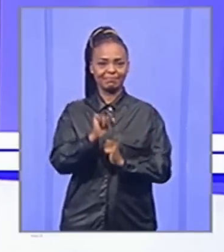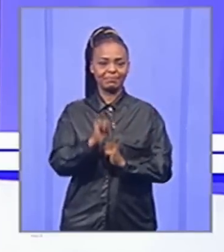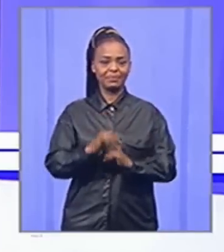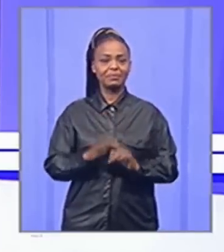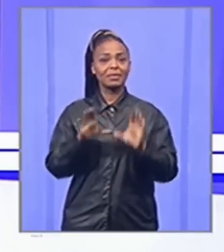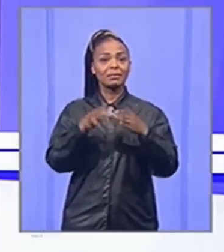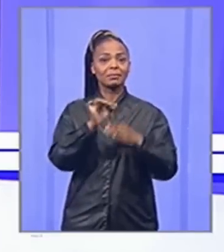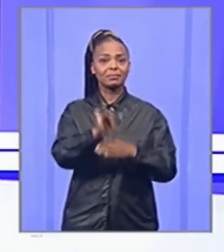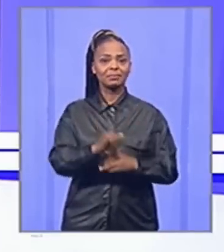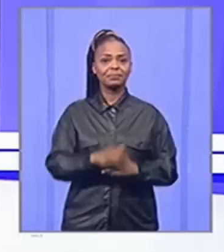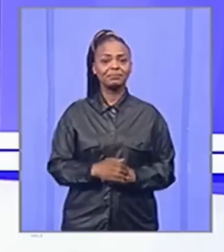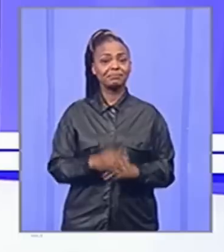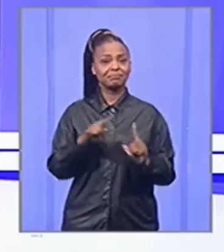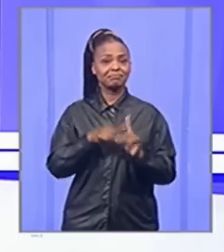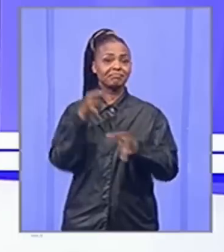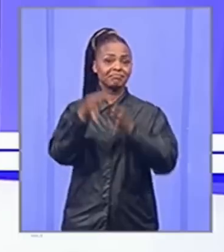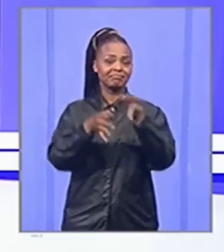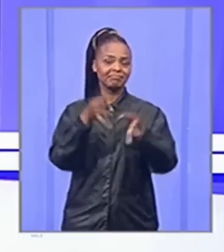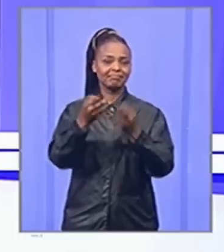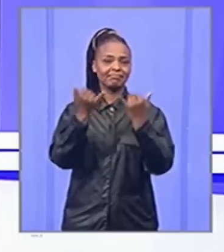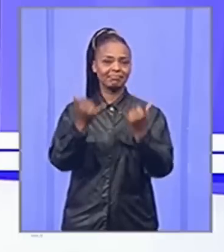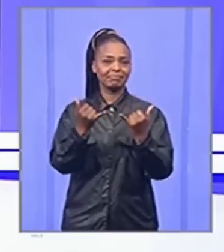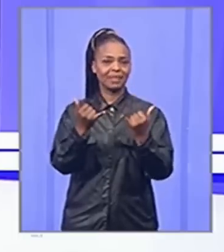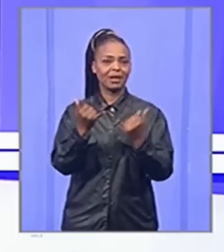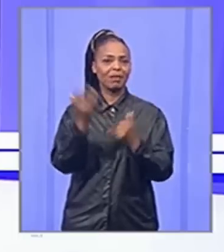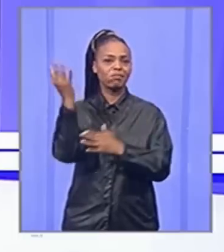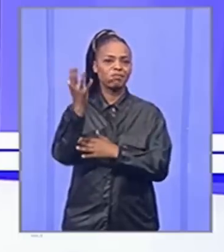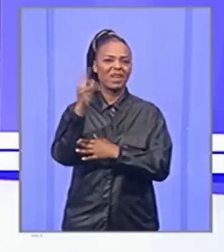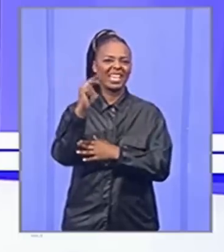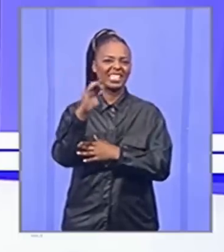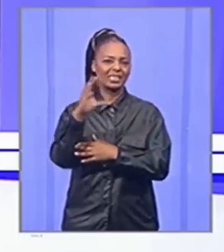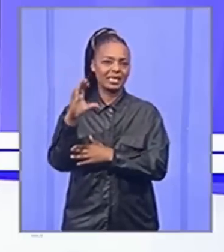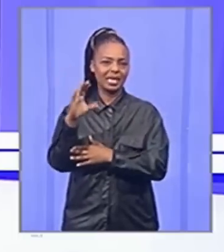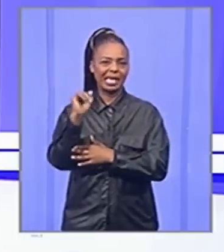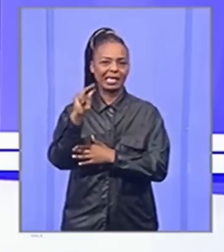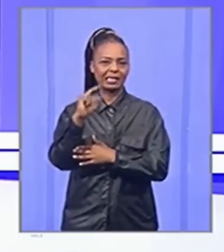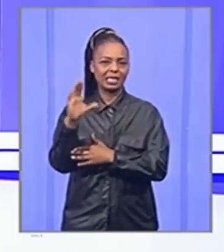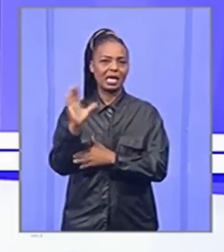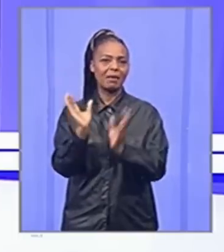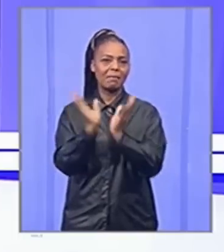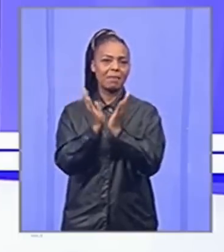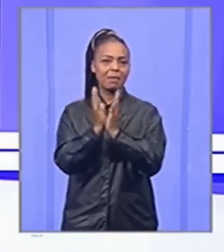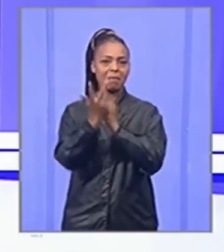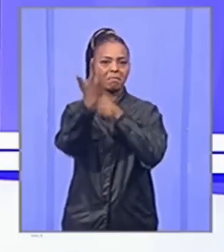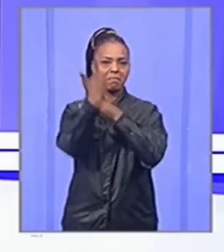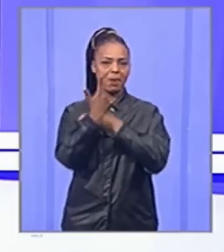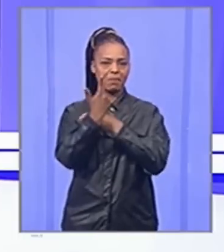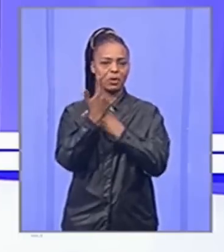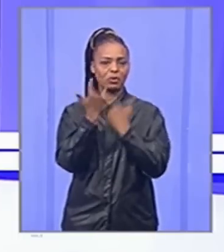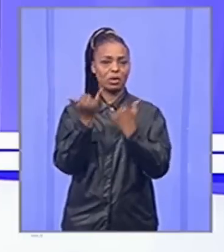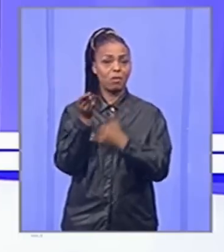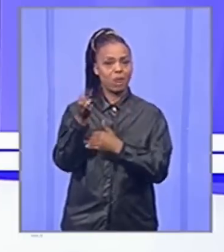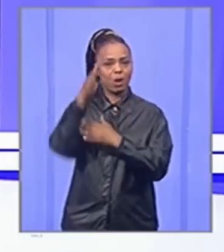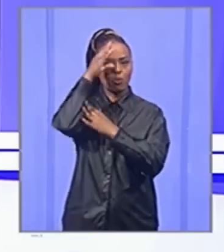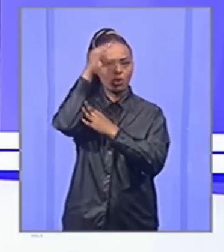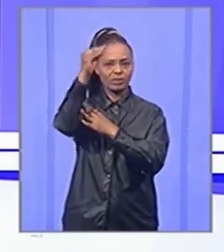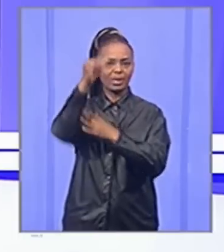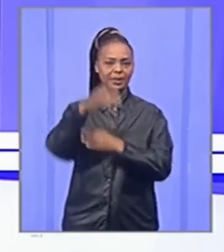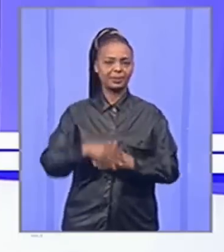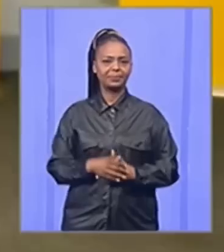a bolela se go committee petition ya bosetšhaba le ba bega ditaba ka Boksburg le hono.